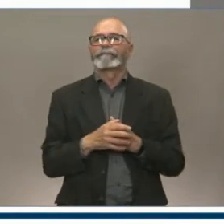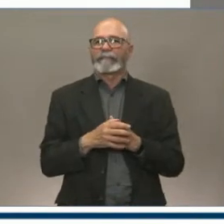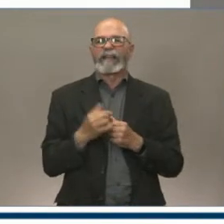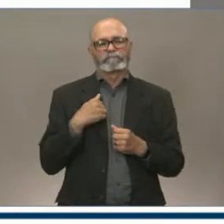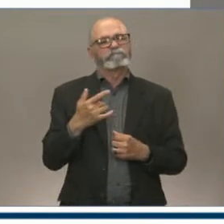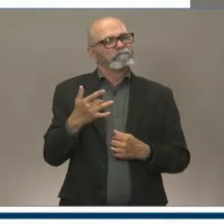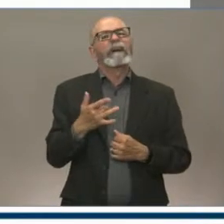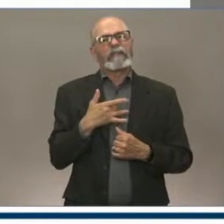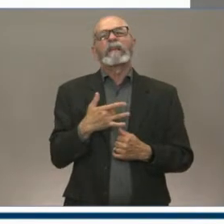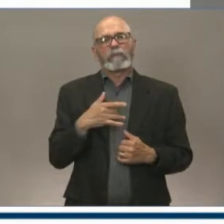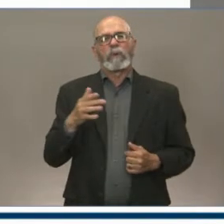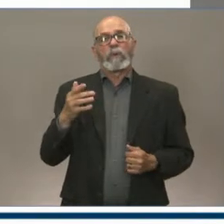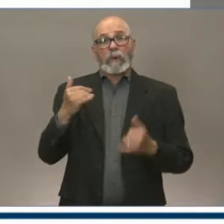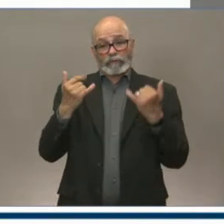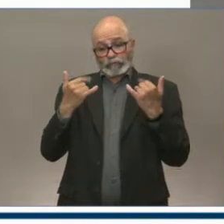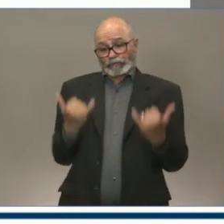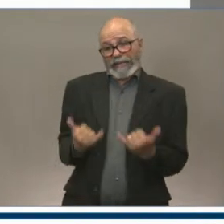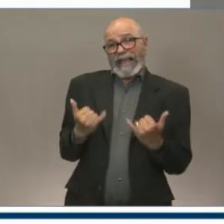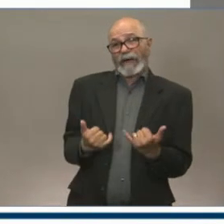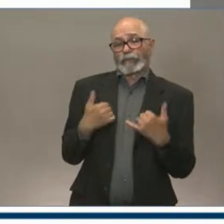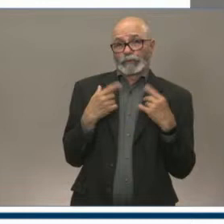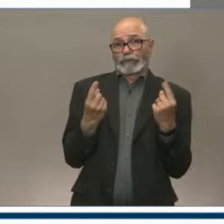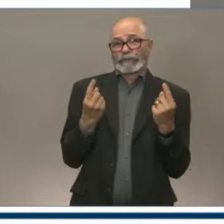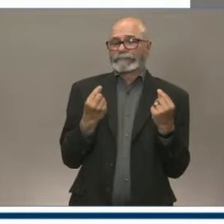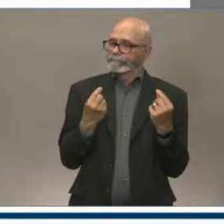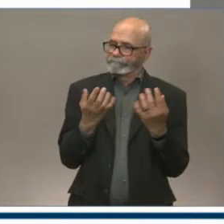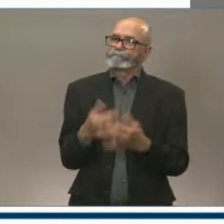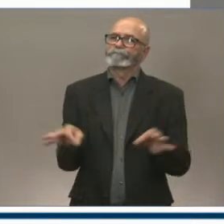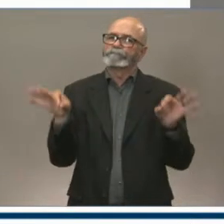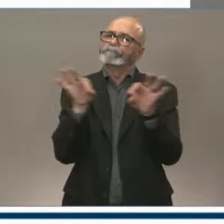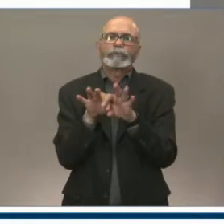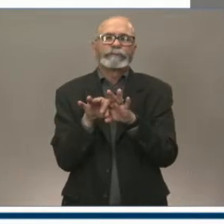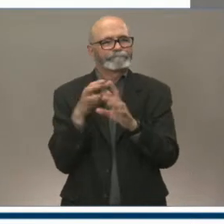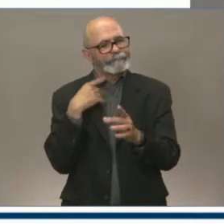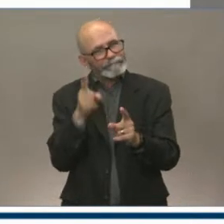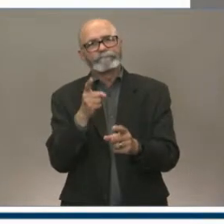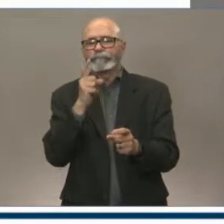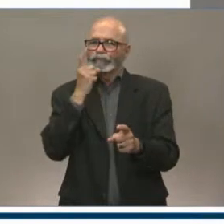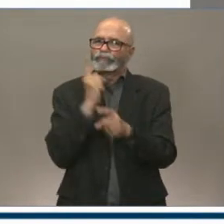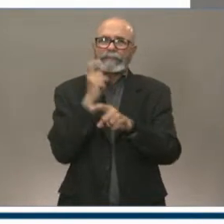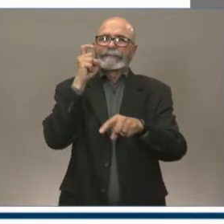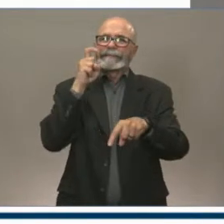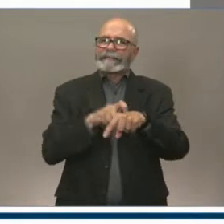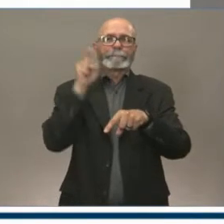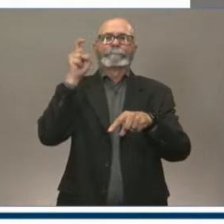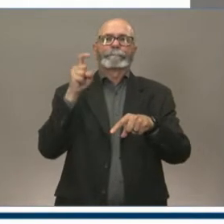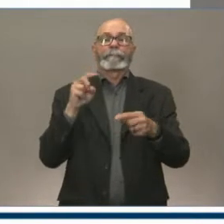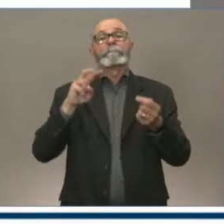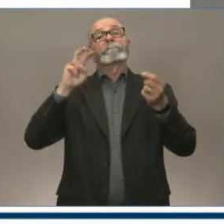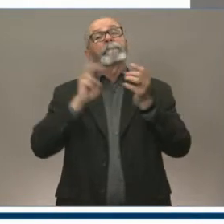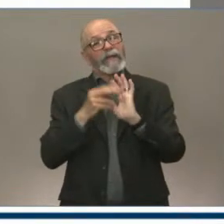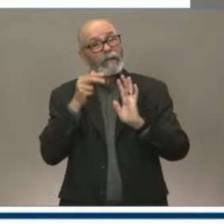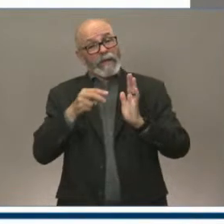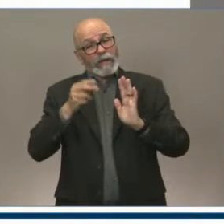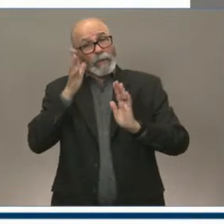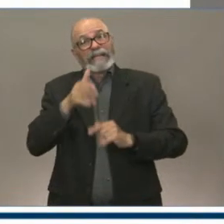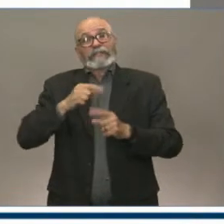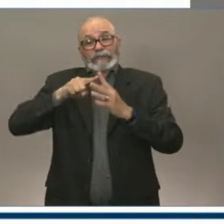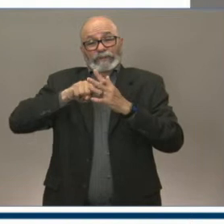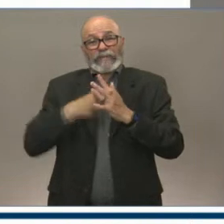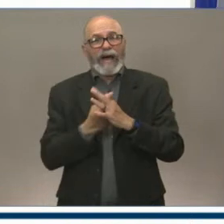what we're doing is the necessary and right things that will start to see the impact of this over the next couple of